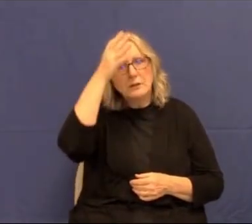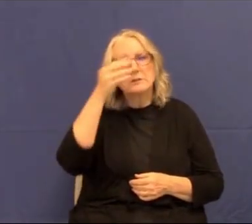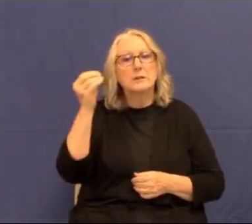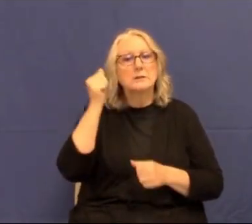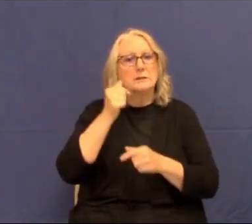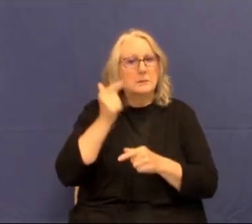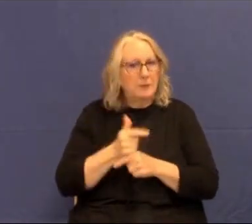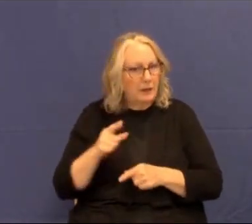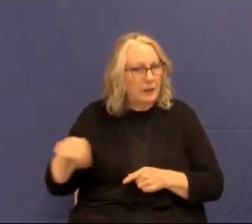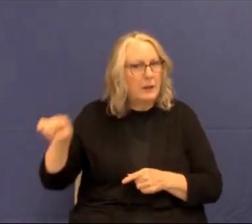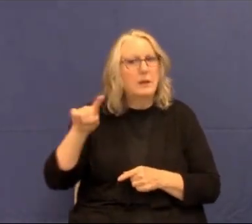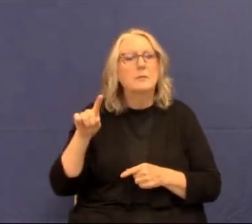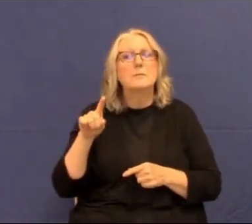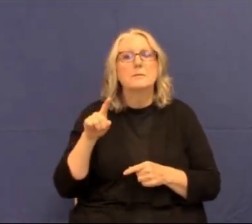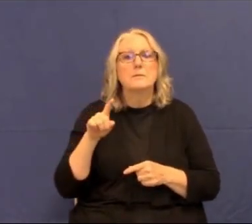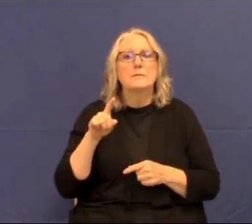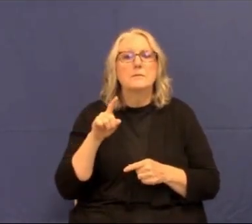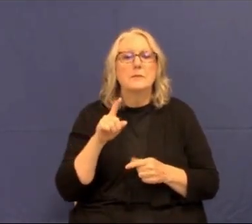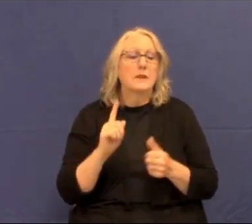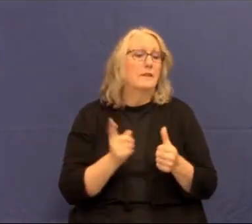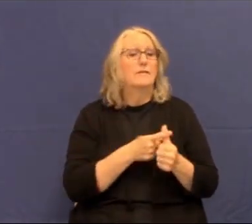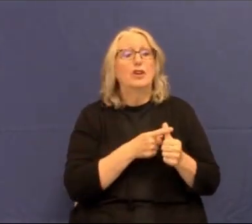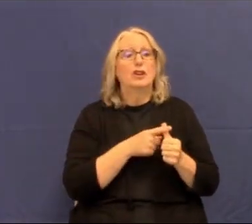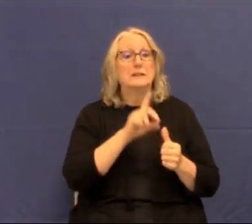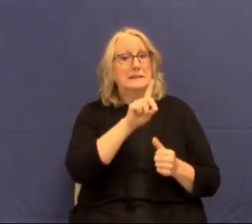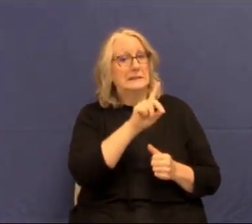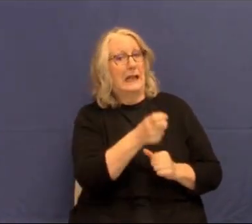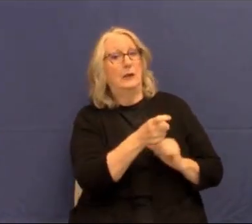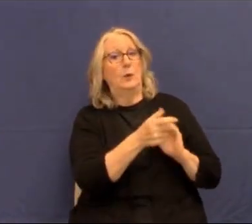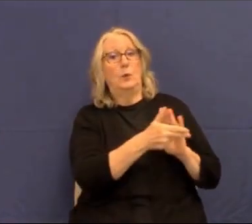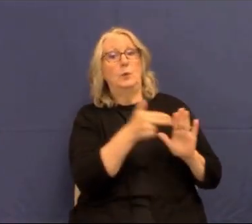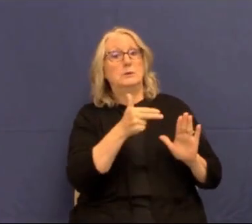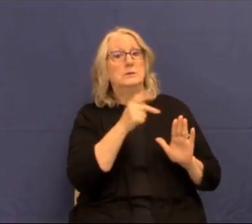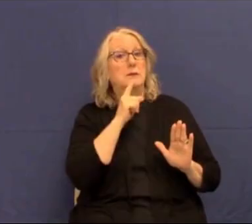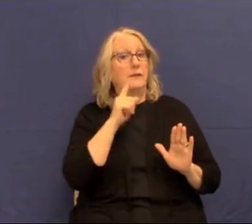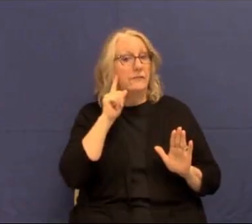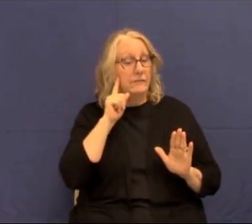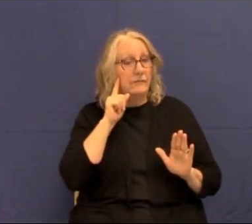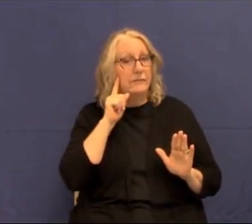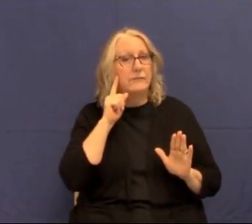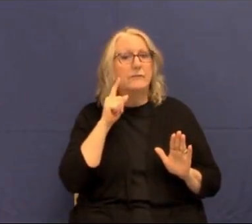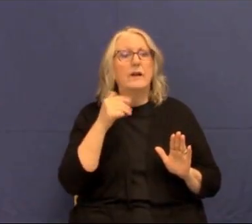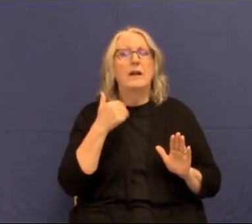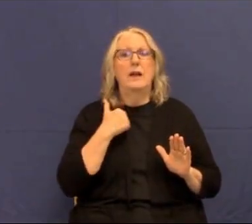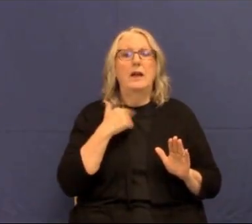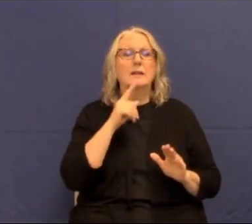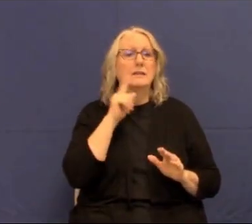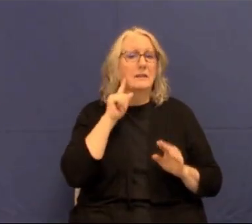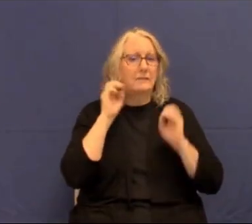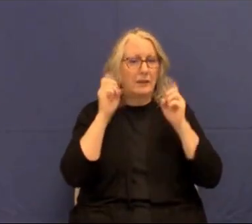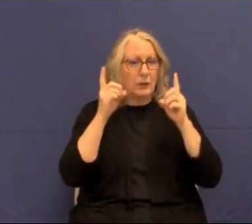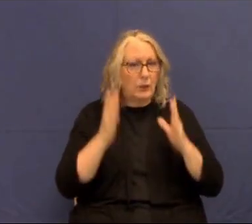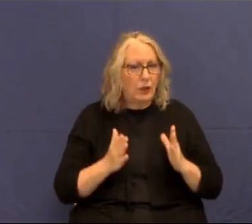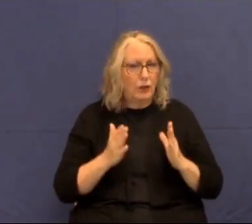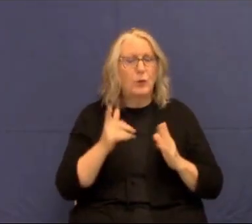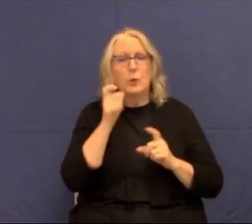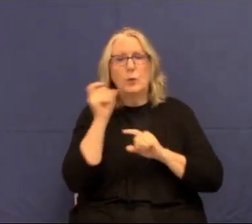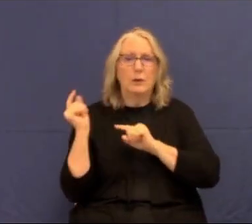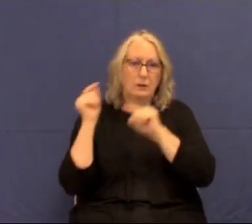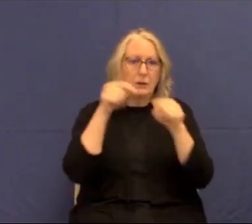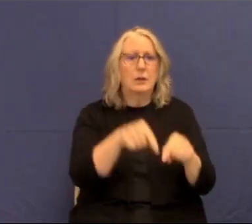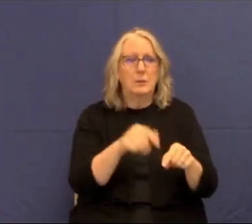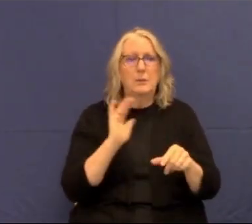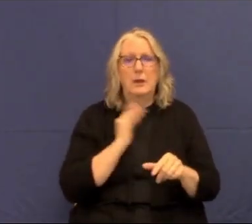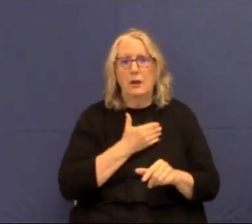parents and my siblings, when I was first diagnosed with deafness, we actually had a deaf educator